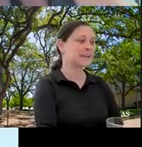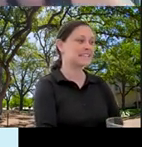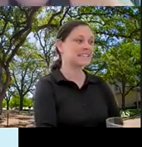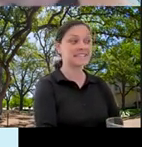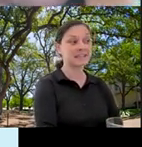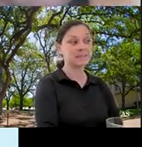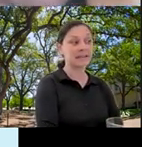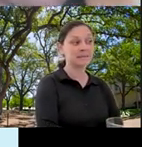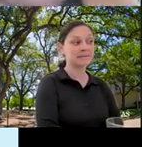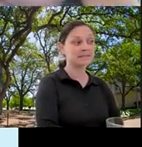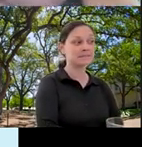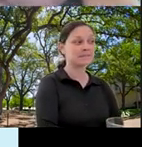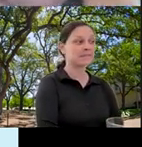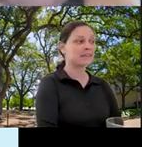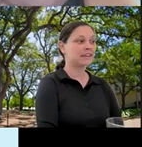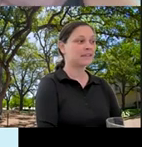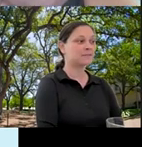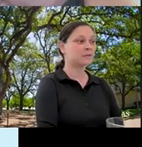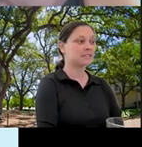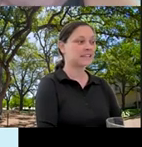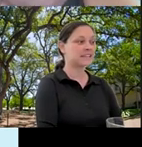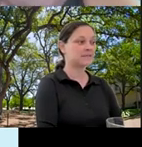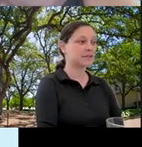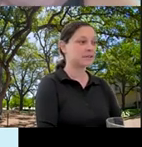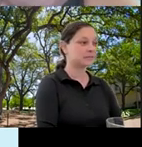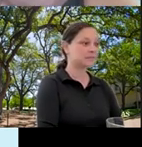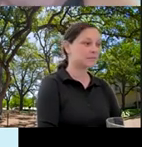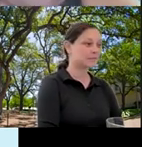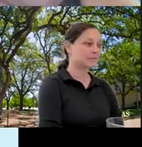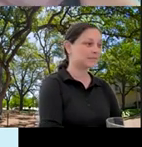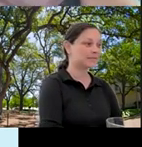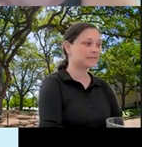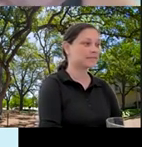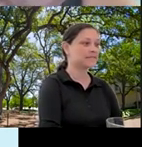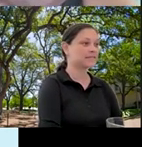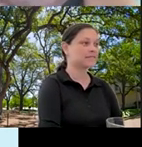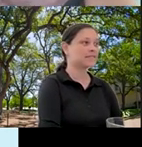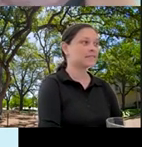So 8 said sometimes, and 4 said never.